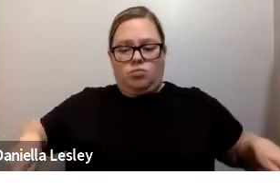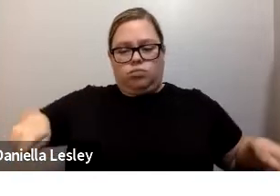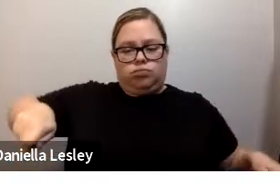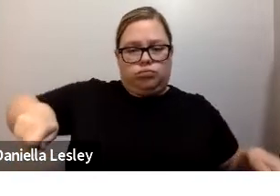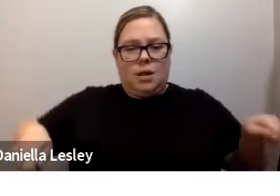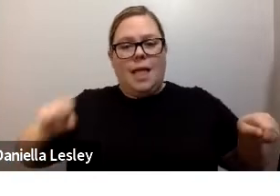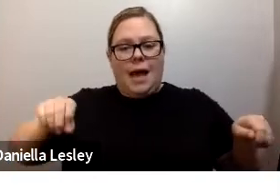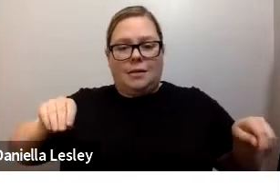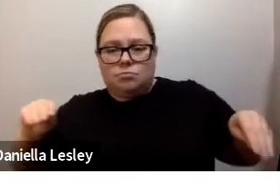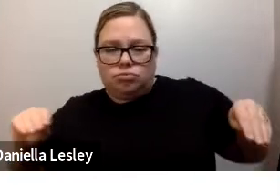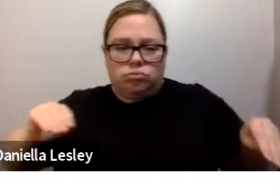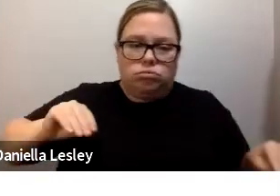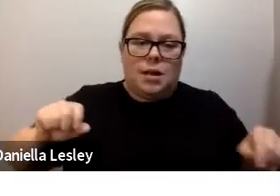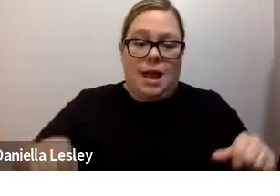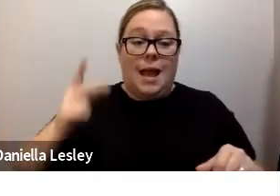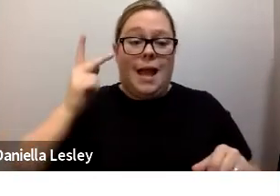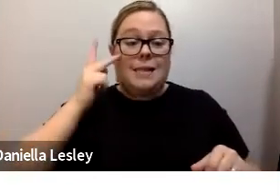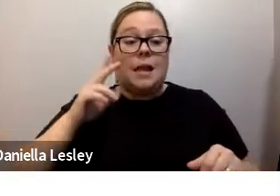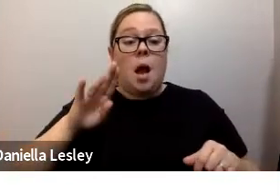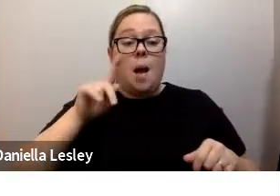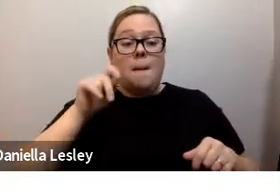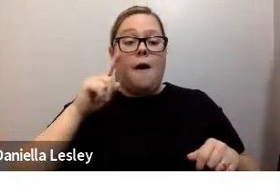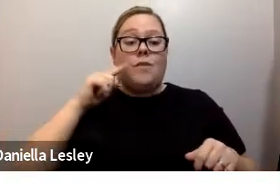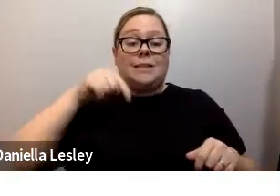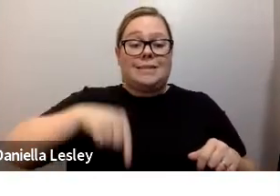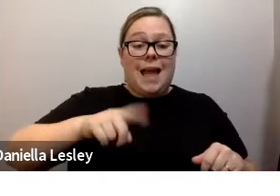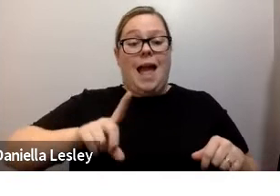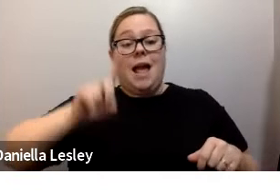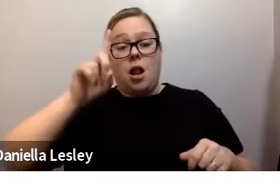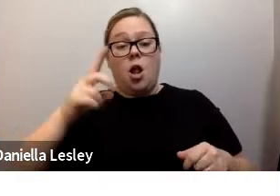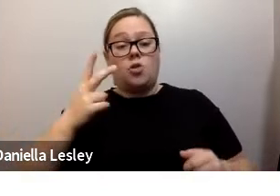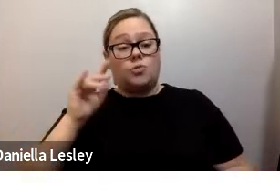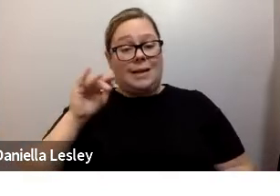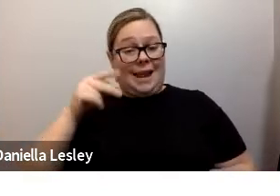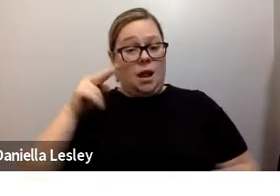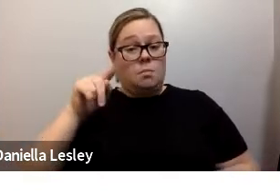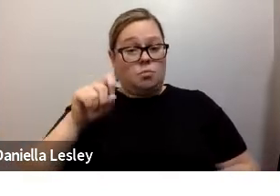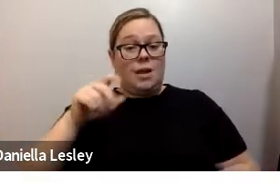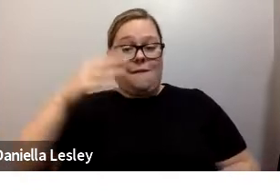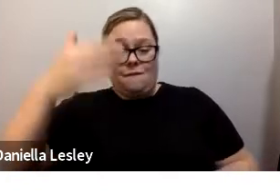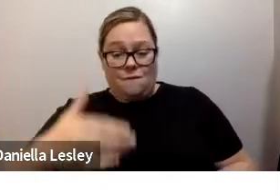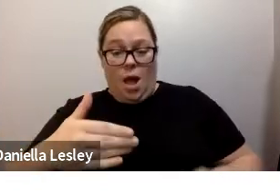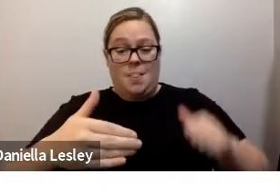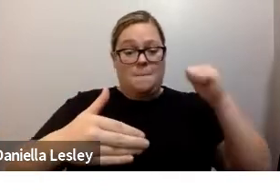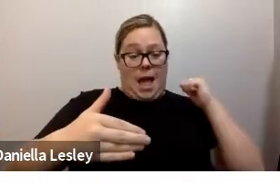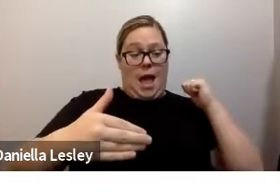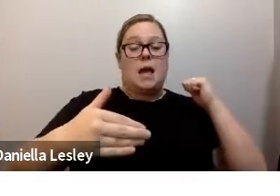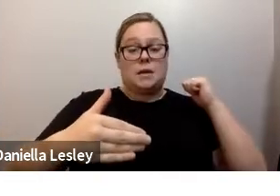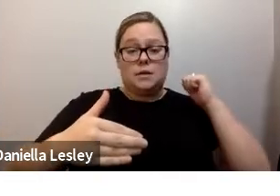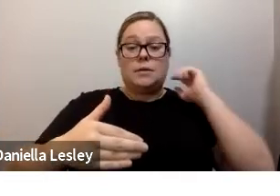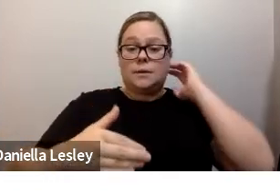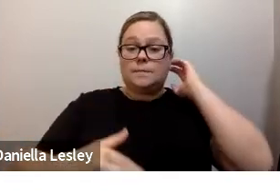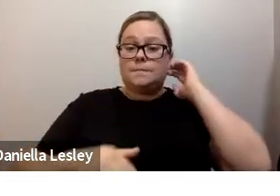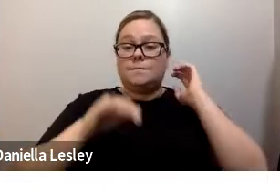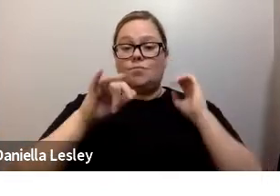well. You'll see that the button for down and up, two of the inputs that we used, are in front and behind the player. These